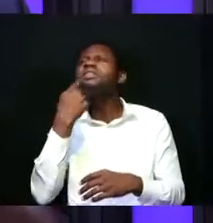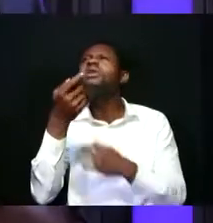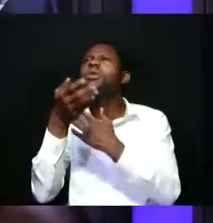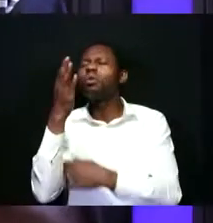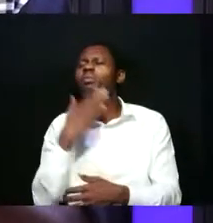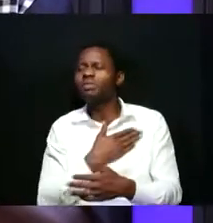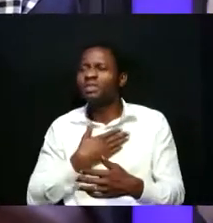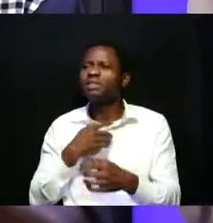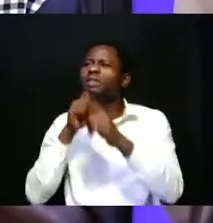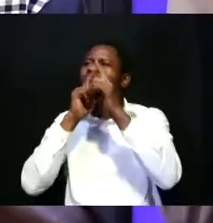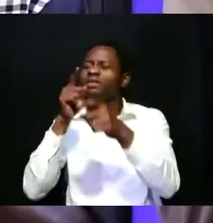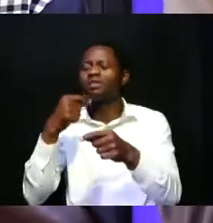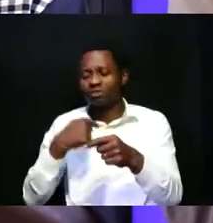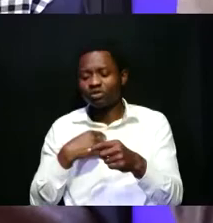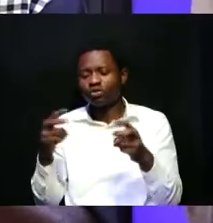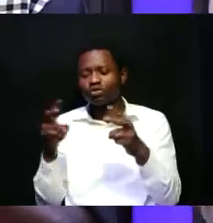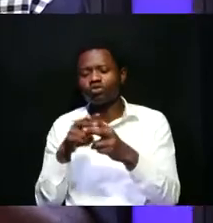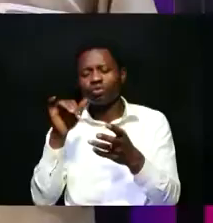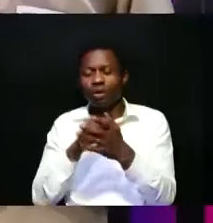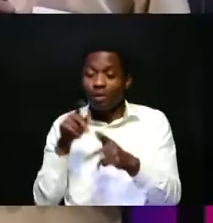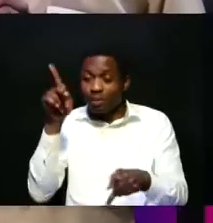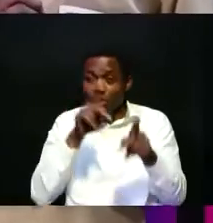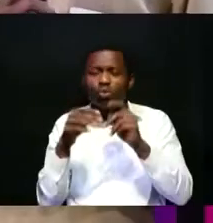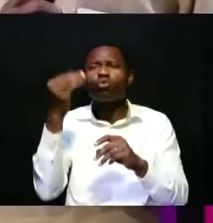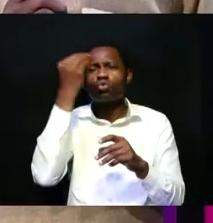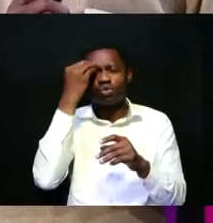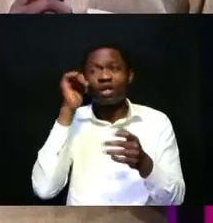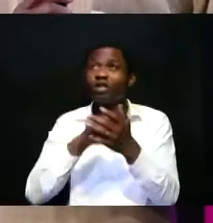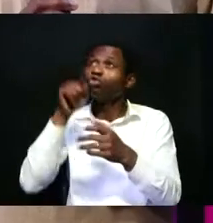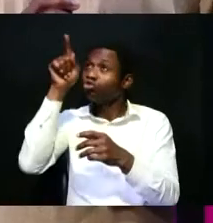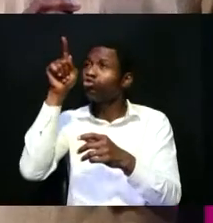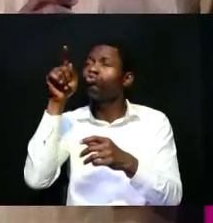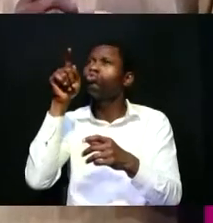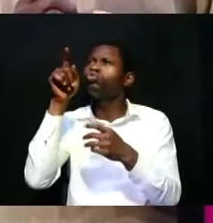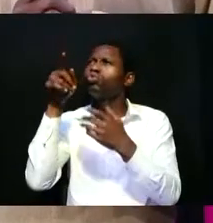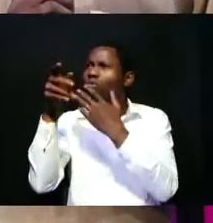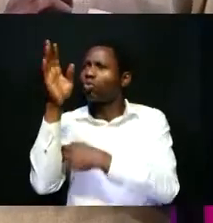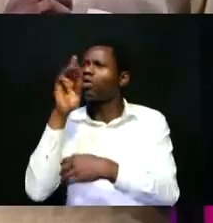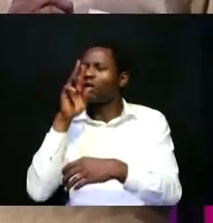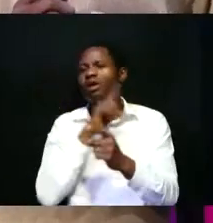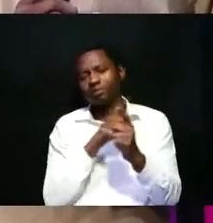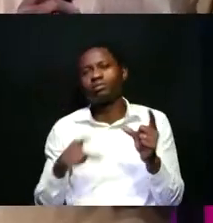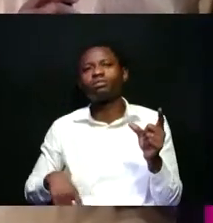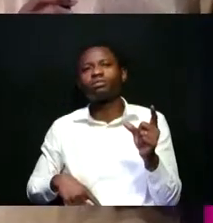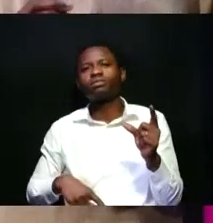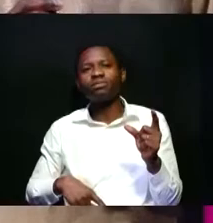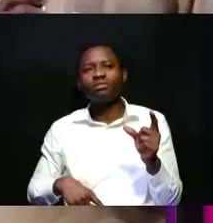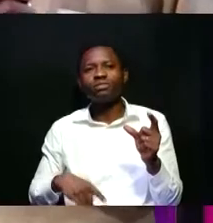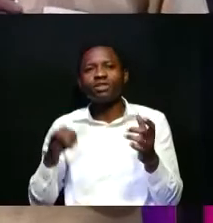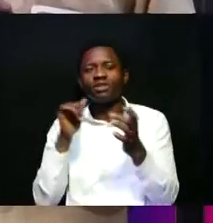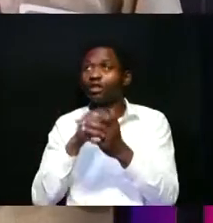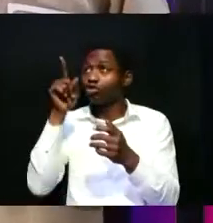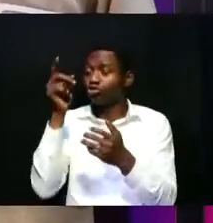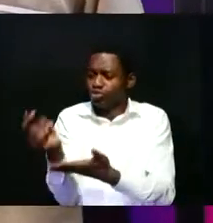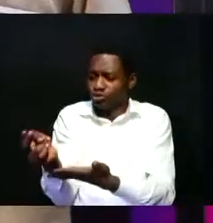Answer me so people will know that you are Lord. And that you are turning their